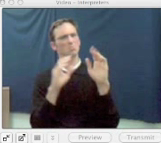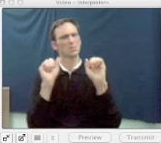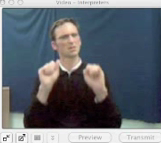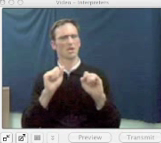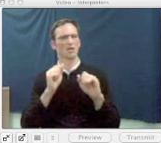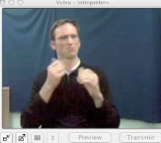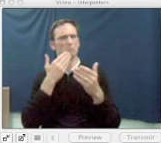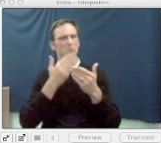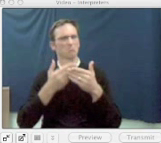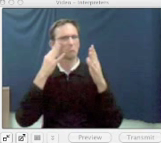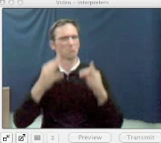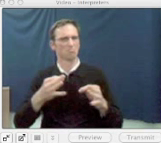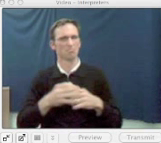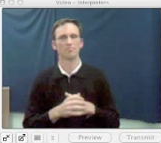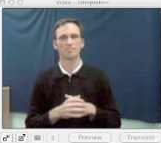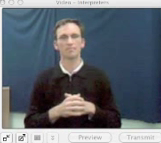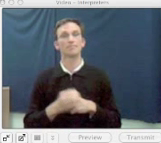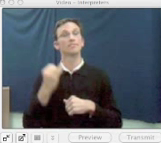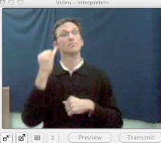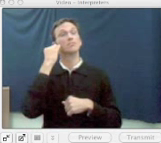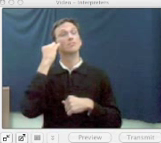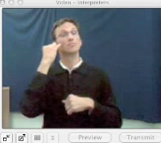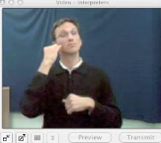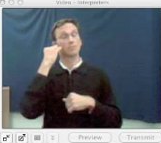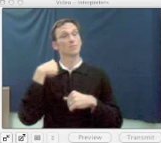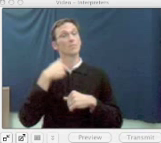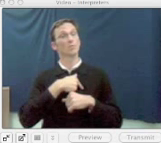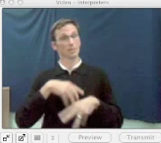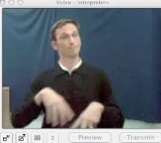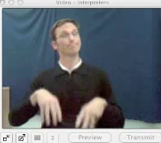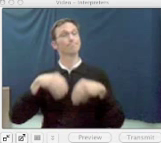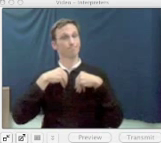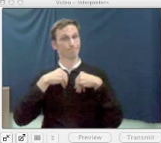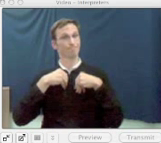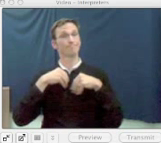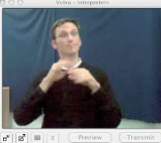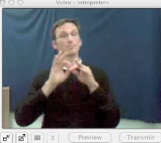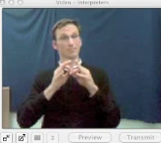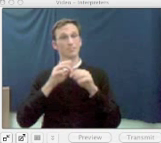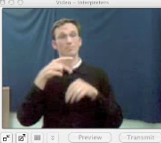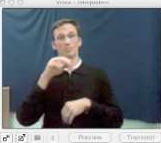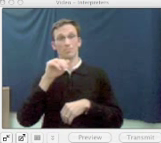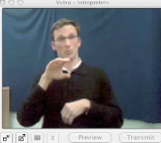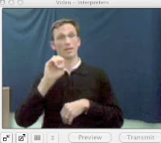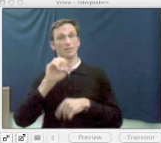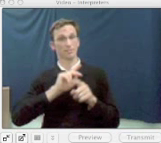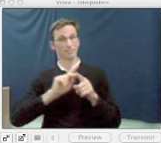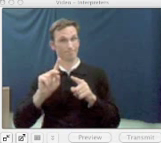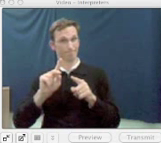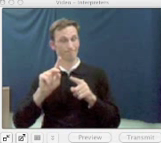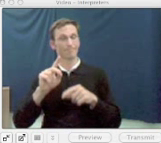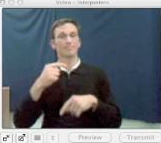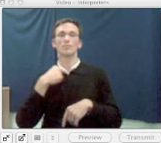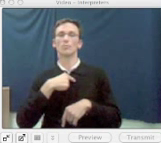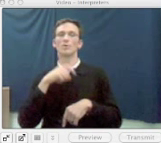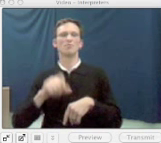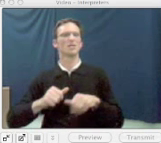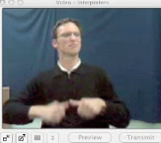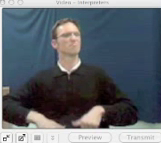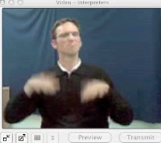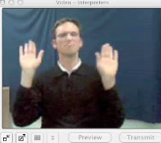If we were to embrace a practice profession, we would have to abandon deontology.